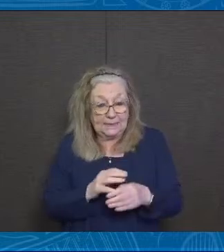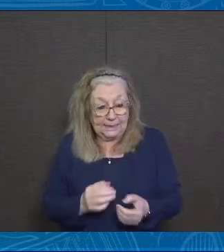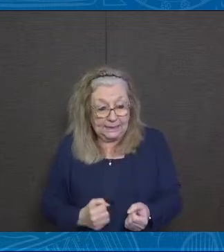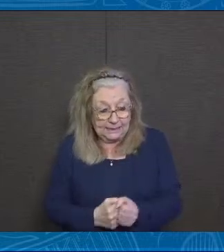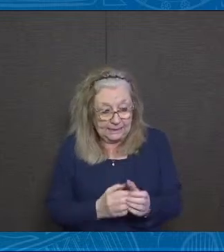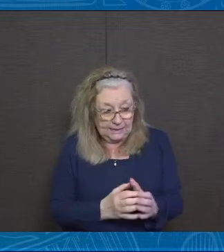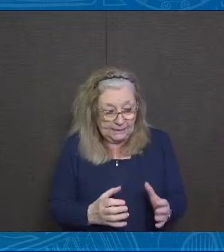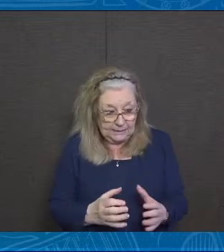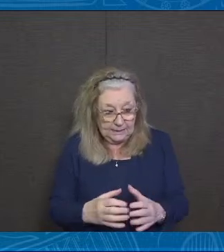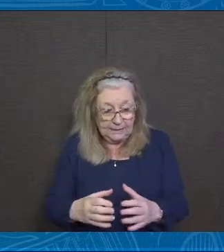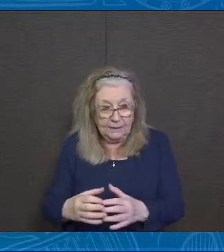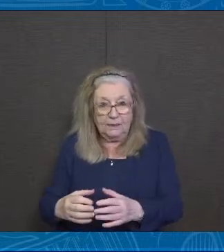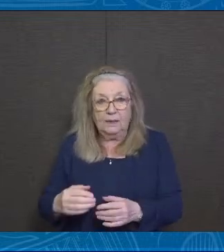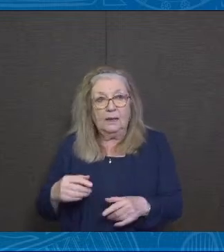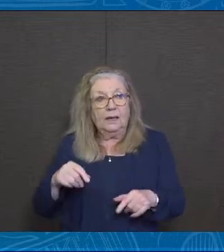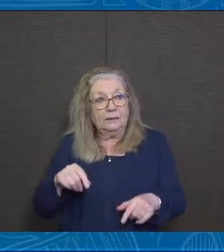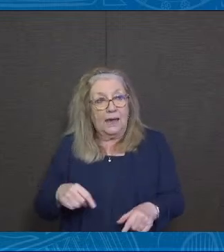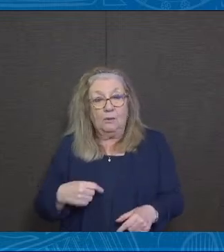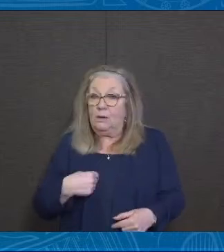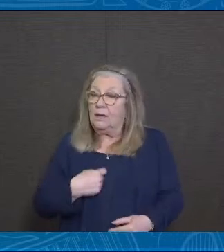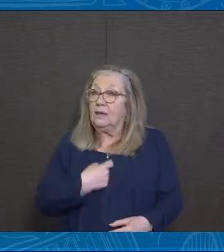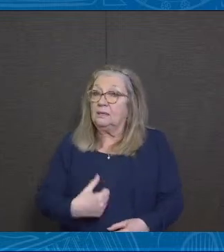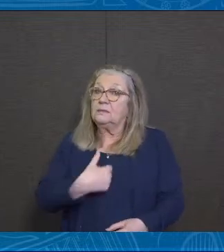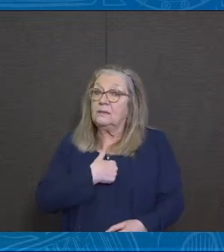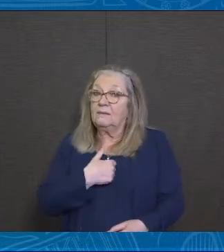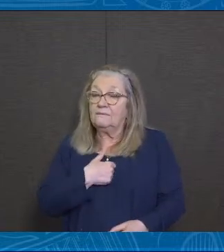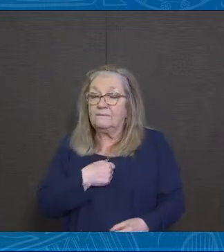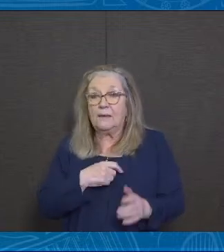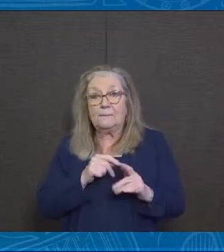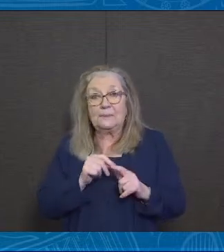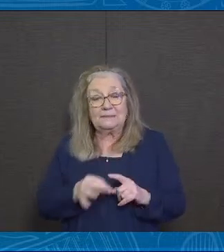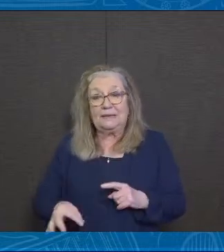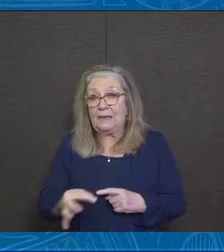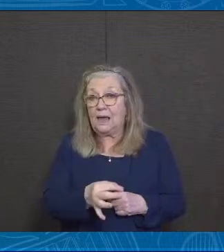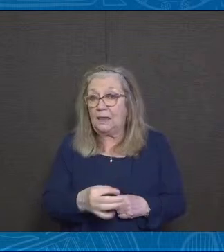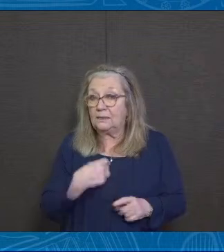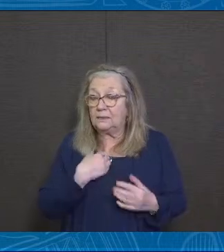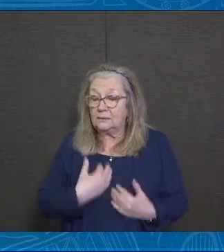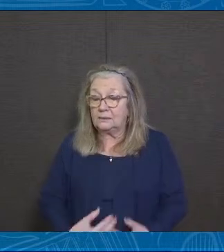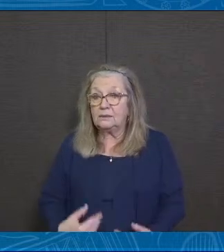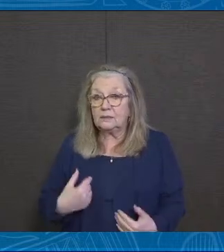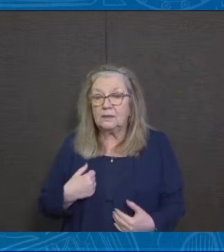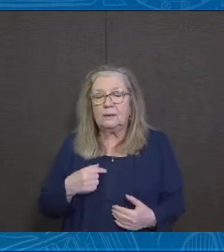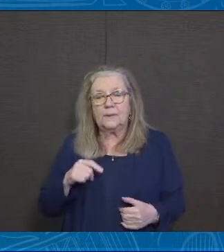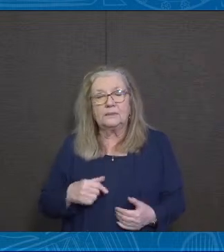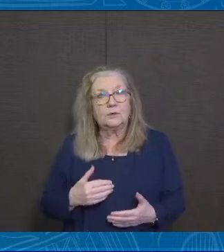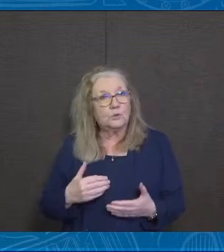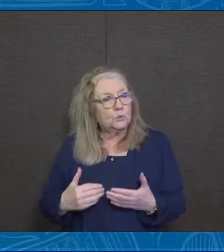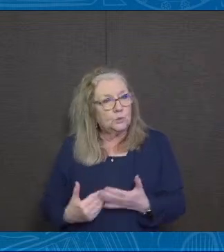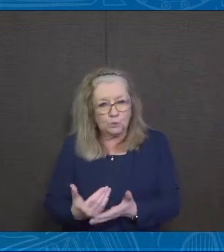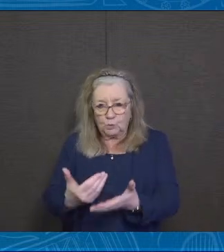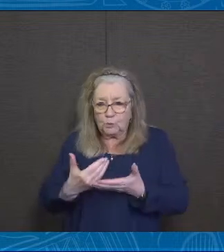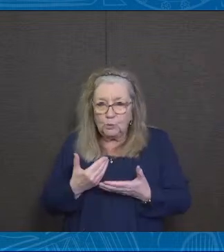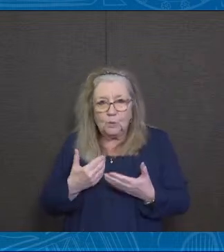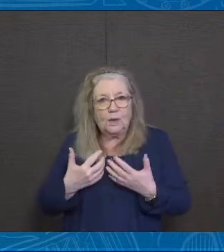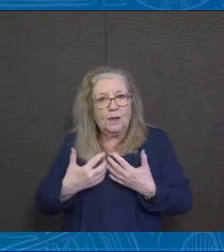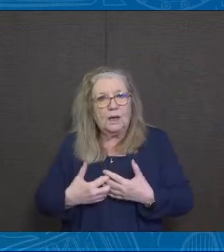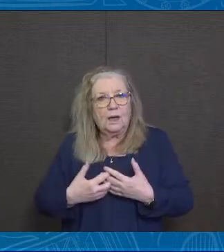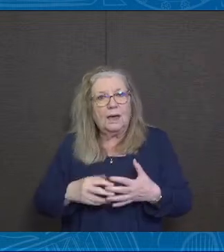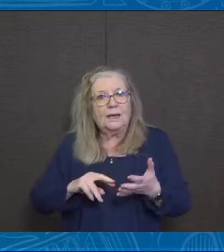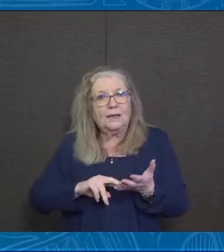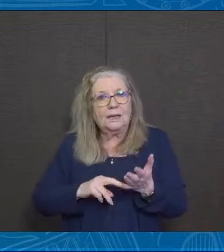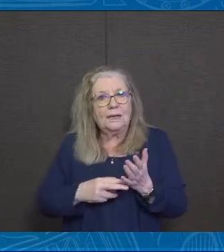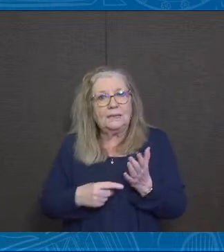wearing my hat now as a Pacific Islander. We need support in new technology to help build resilience projects